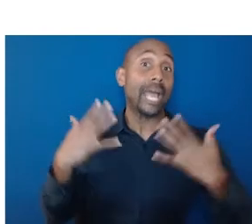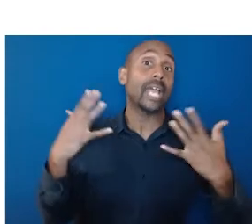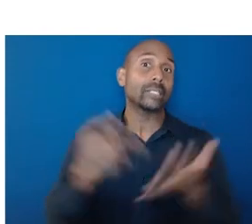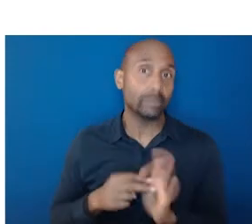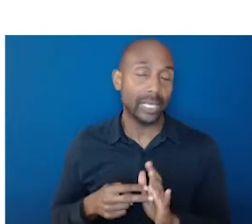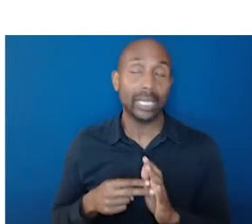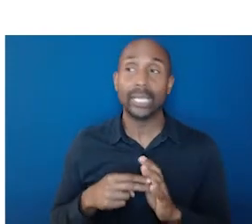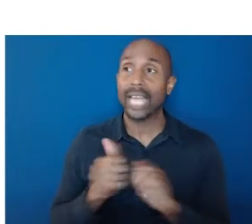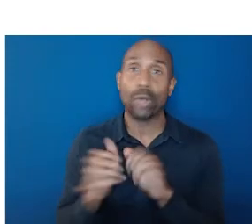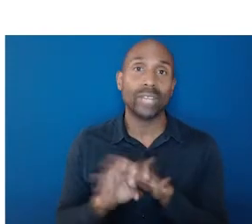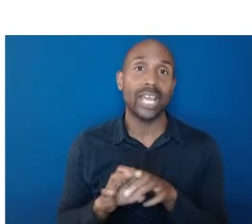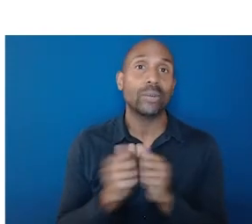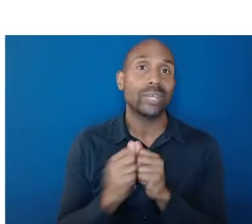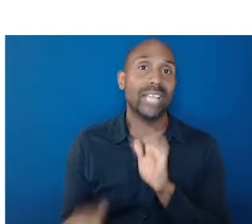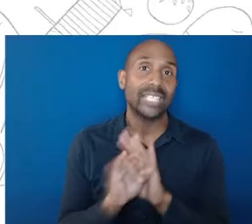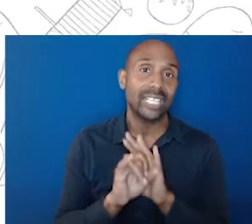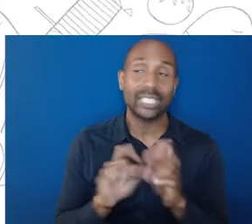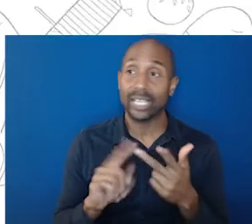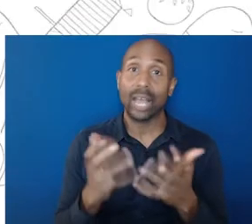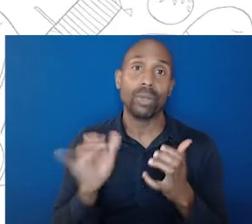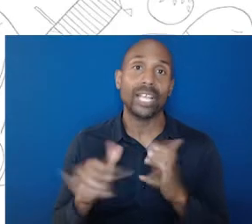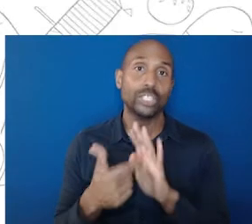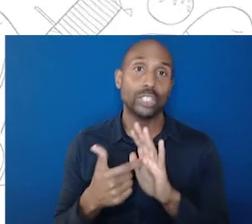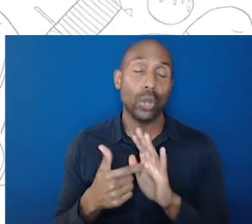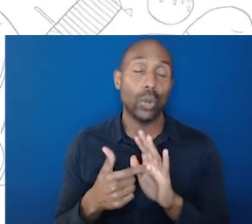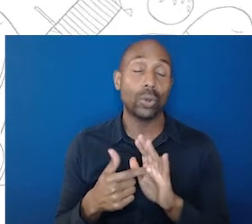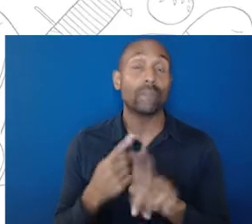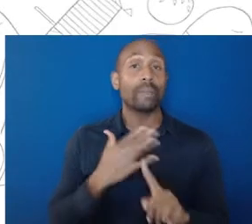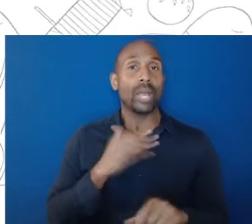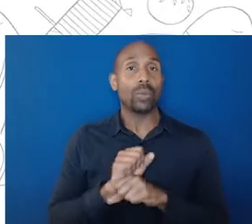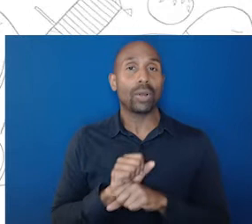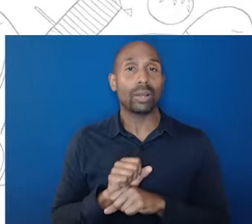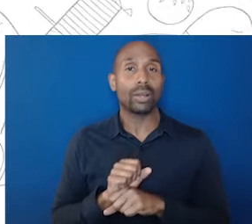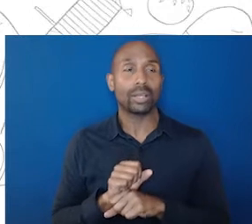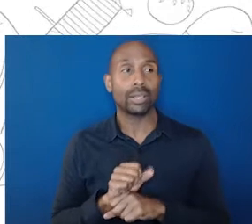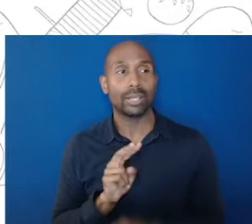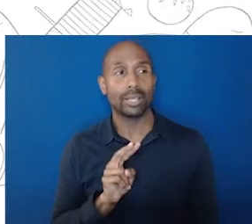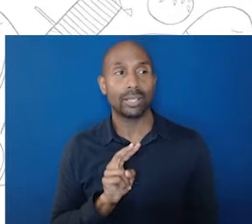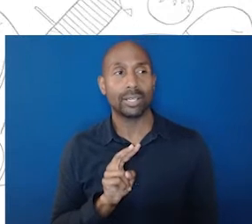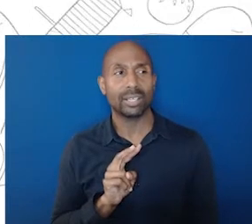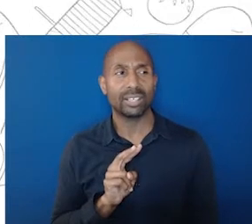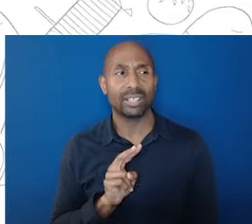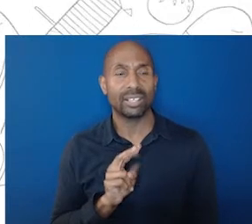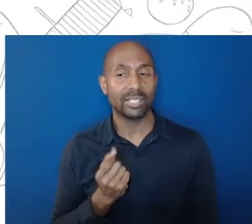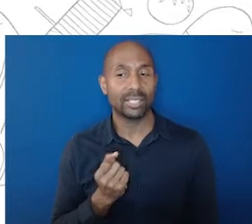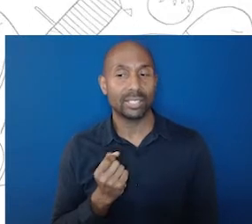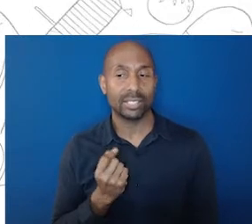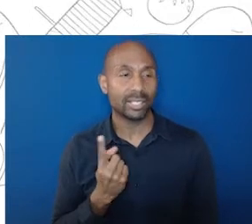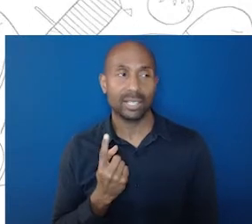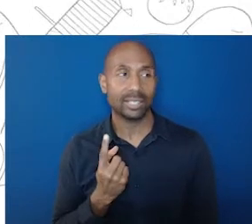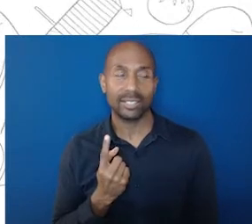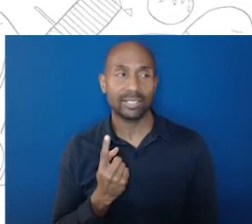inspired and what that meant and identity and how I wanted to reflect that in my work. And he just sort of looked at me like, I don't